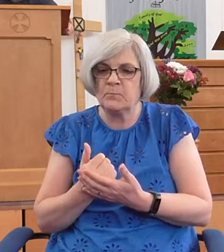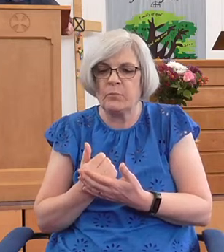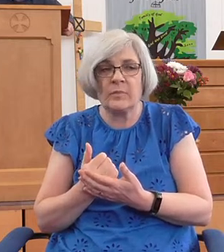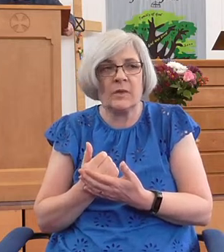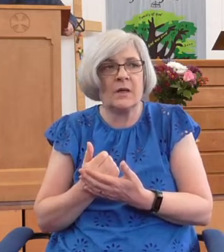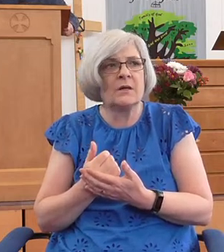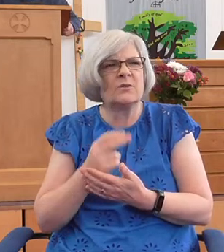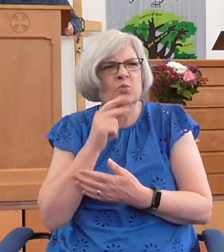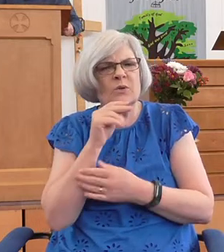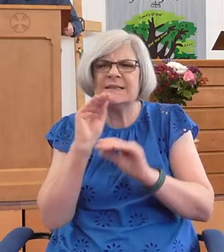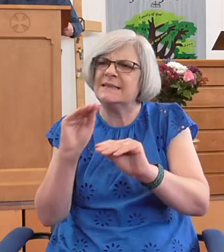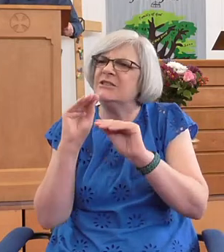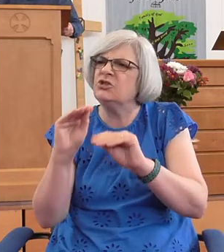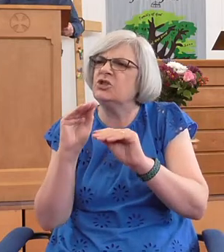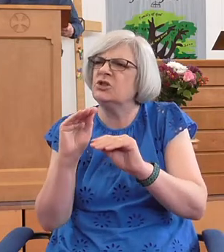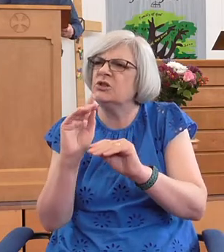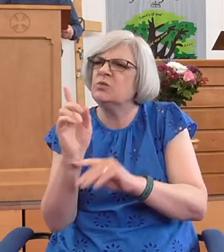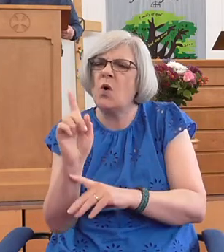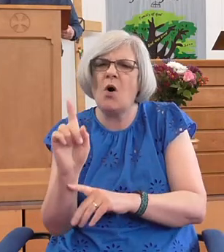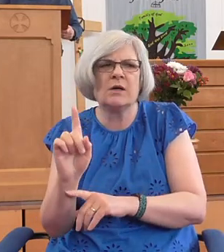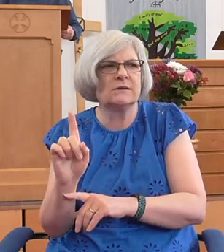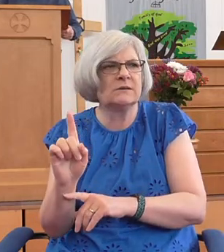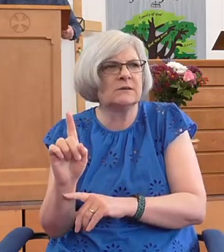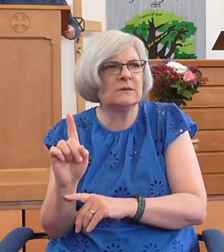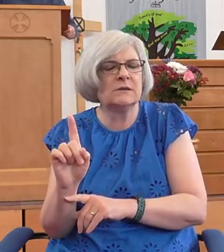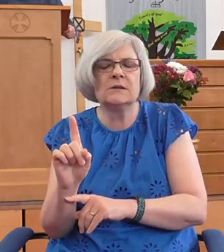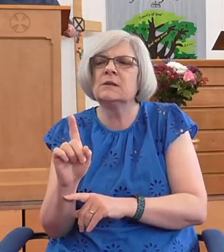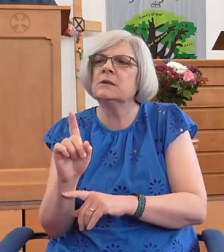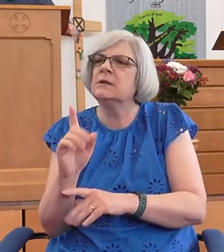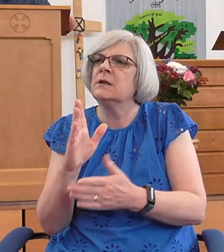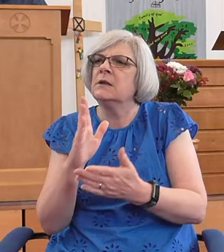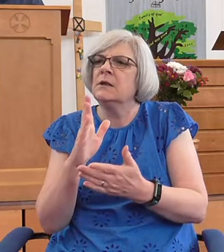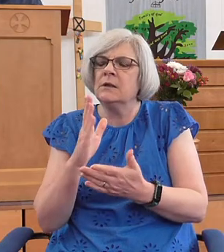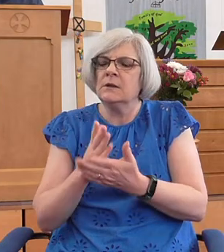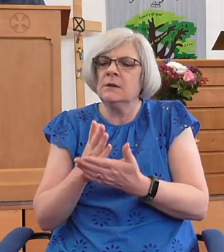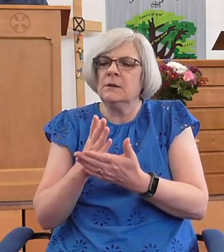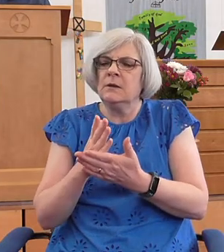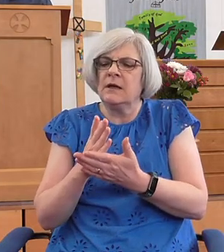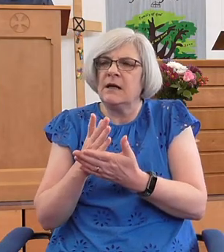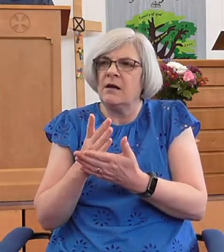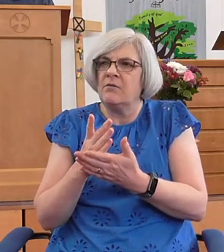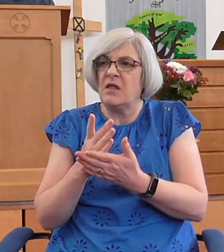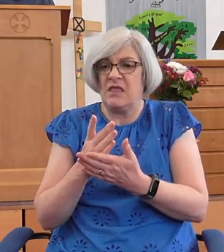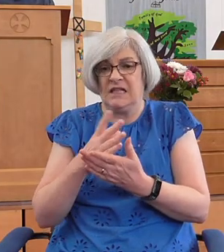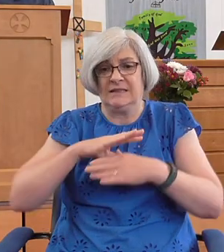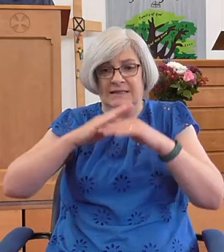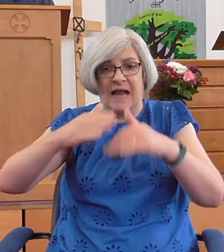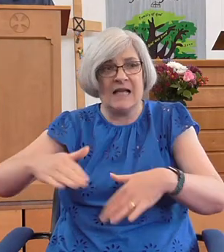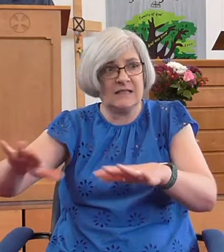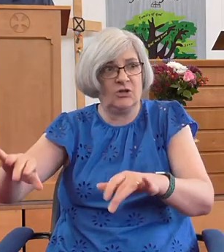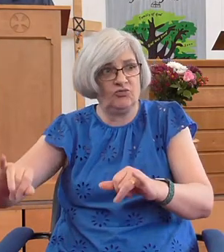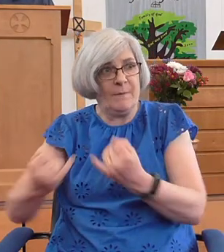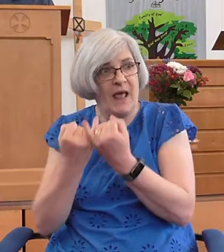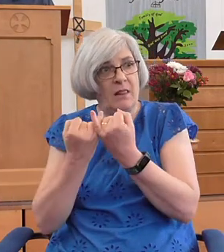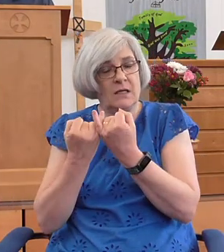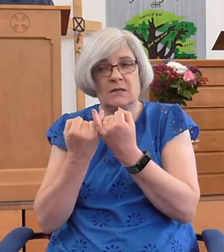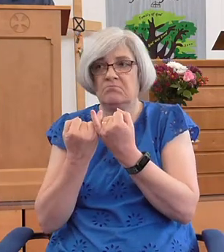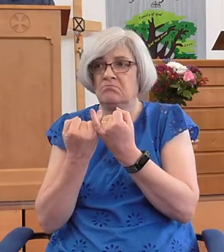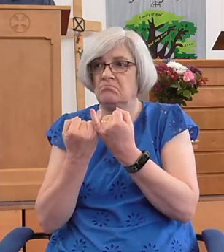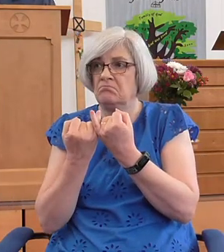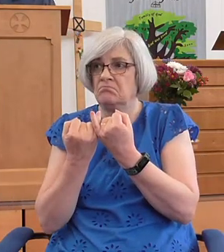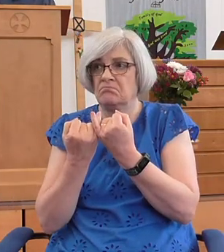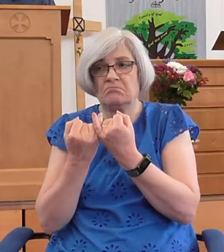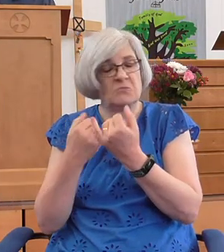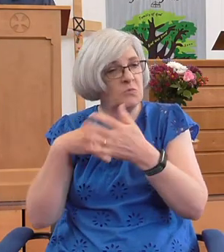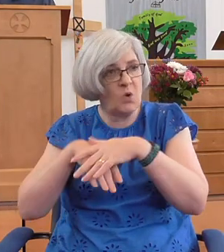using as a teaching aid the fact that those who rebelled in the desert did not themselves